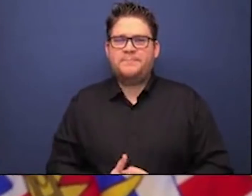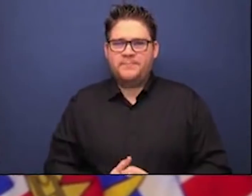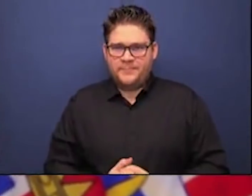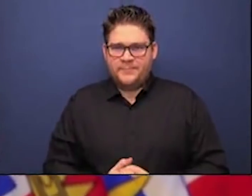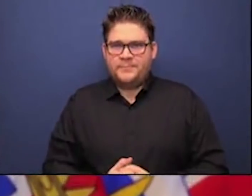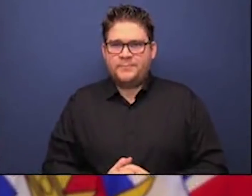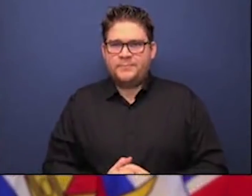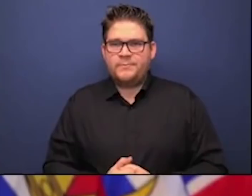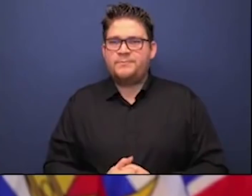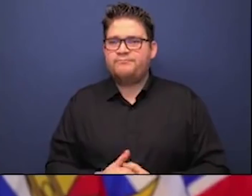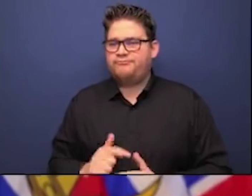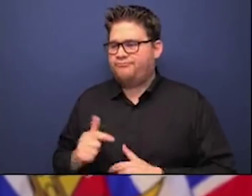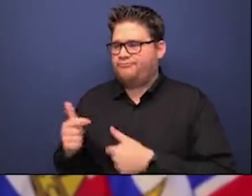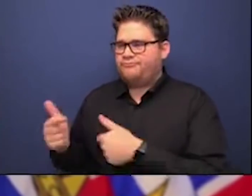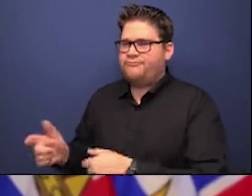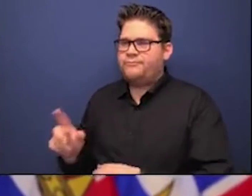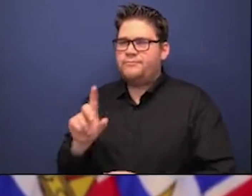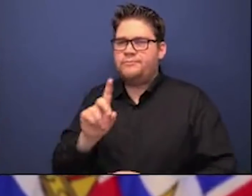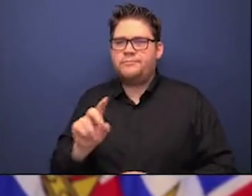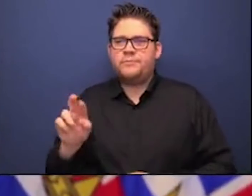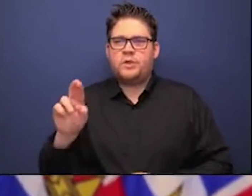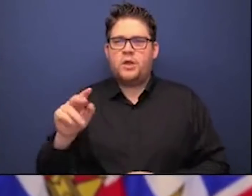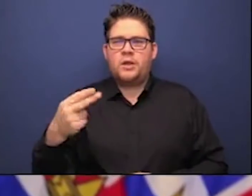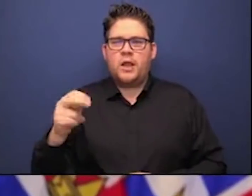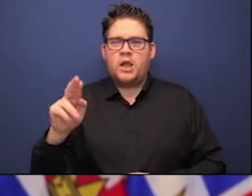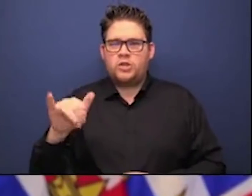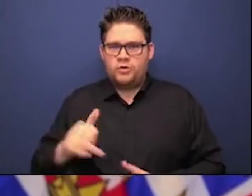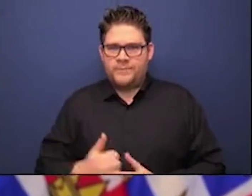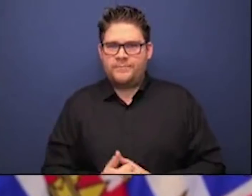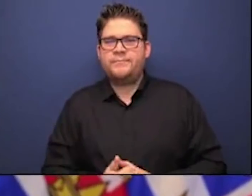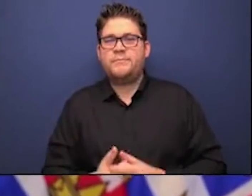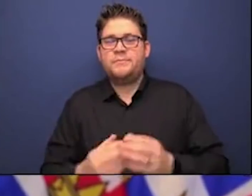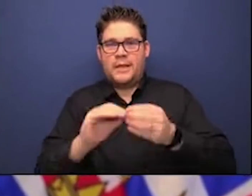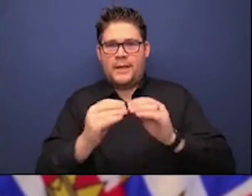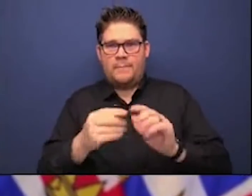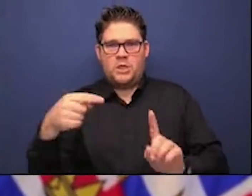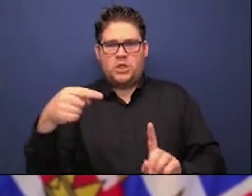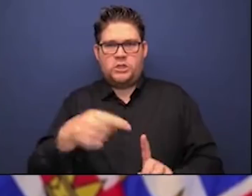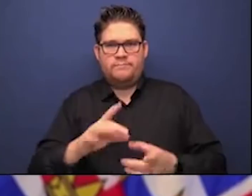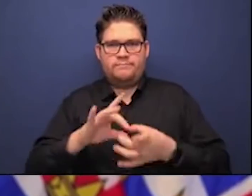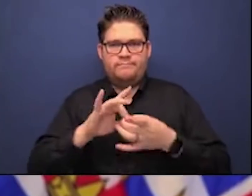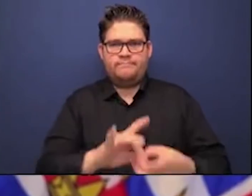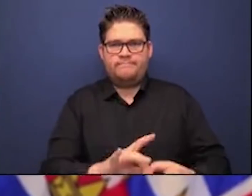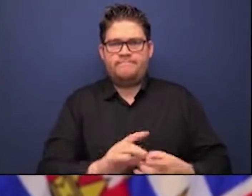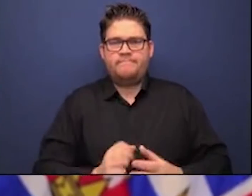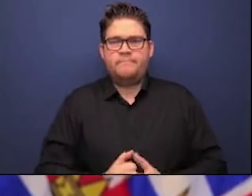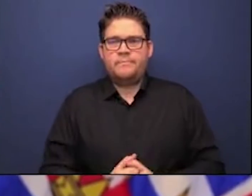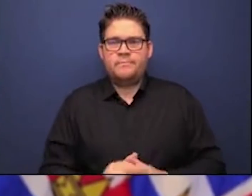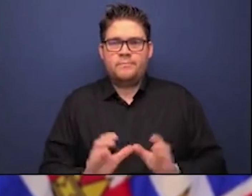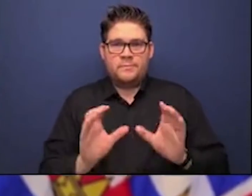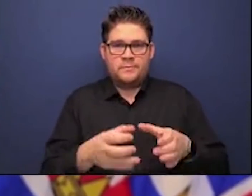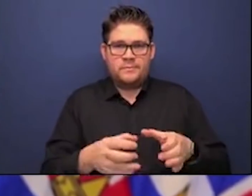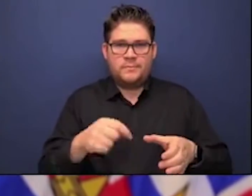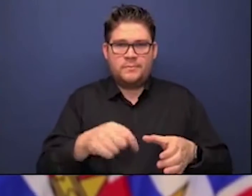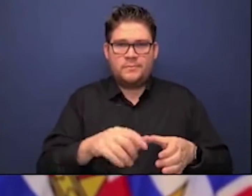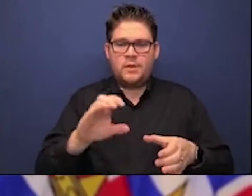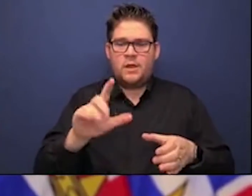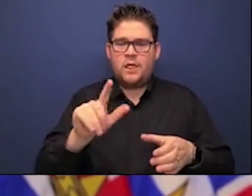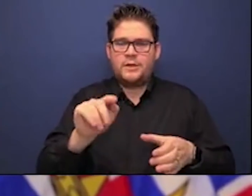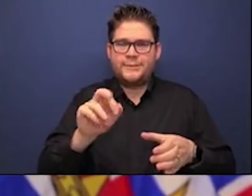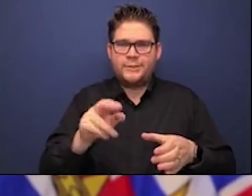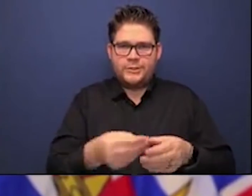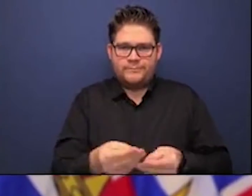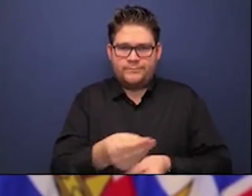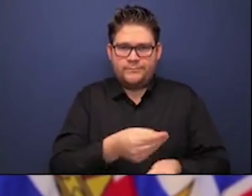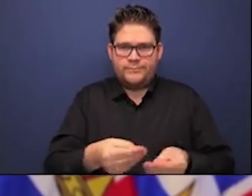So, as you know, the data on exposures, on clusters and outbreaks is posted on the health authority websites